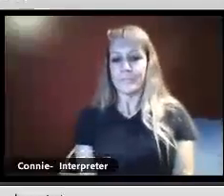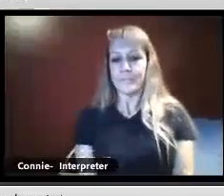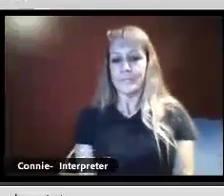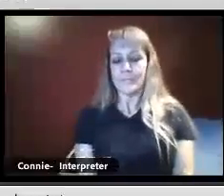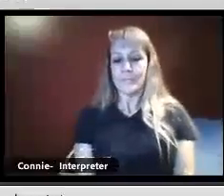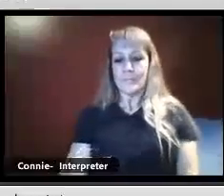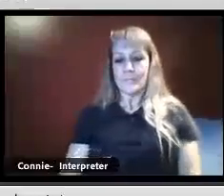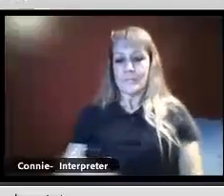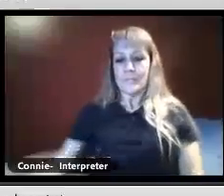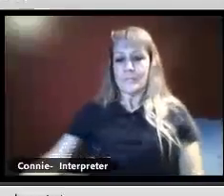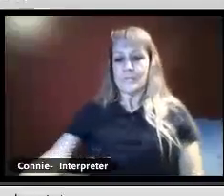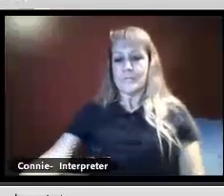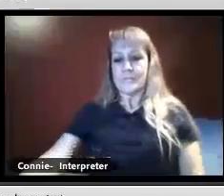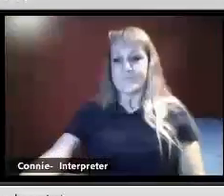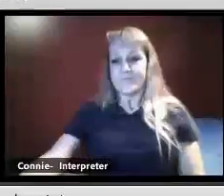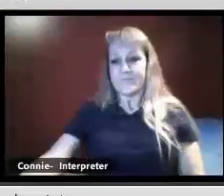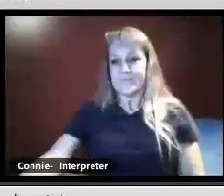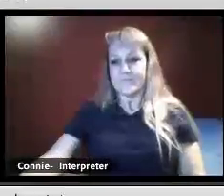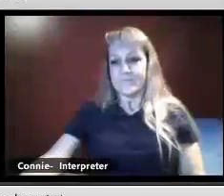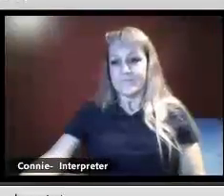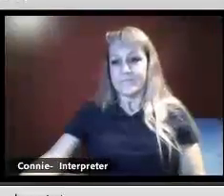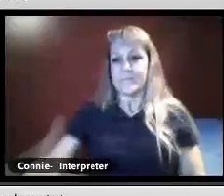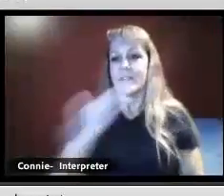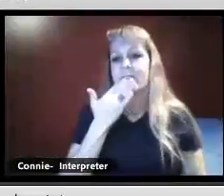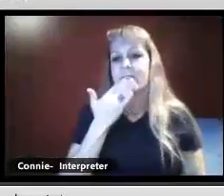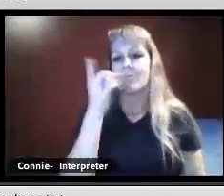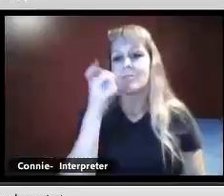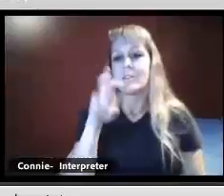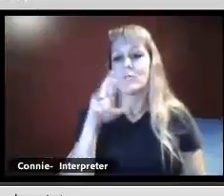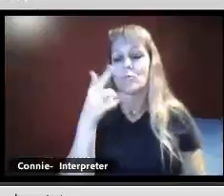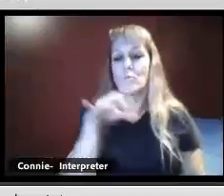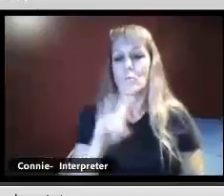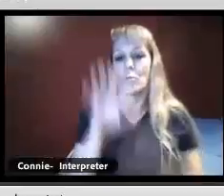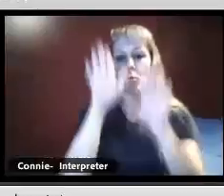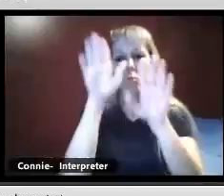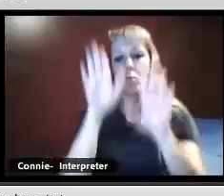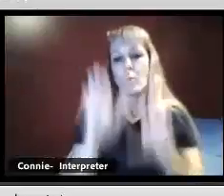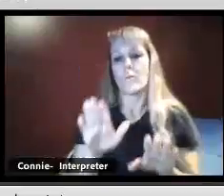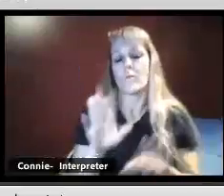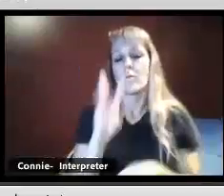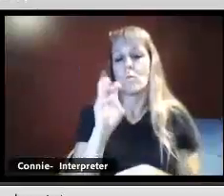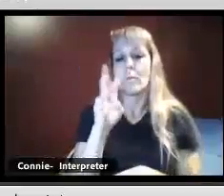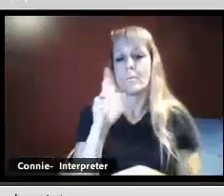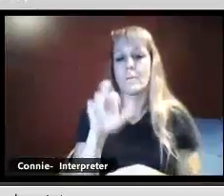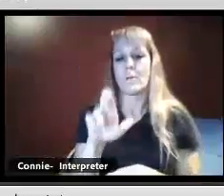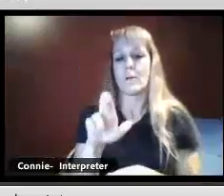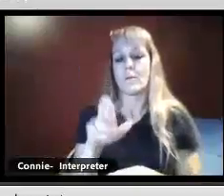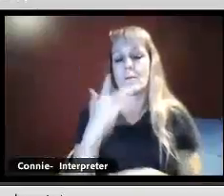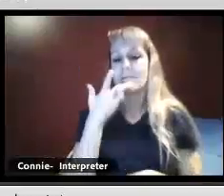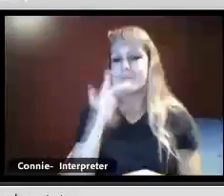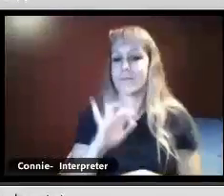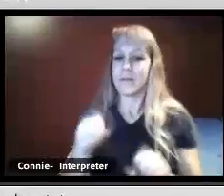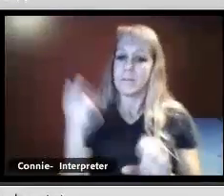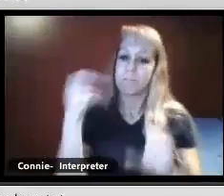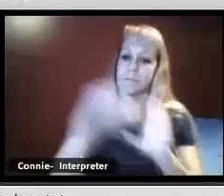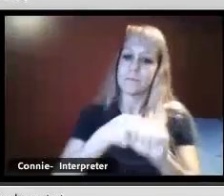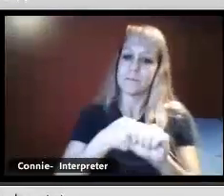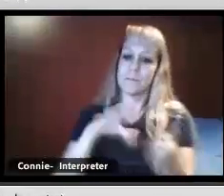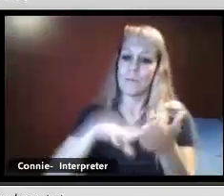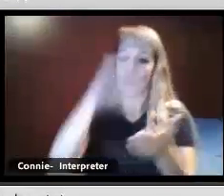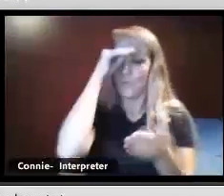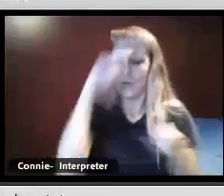And thank you, Dr. Gold, for a wonderful webinar. We were very lucky to have been able to participate in this learning opportunity. Some